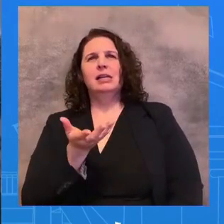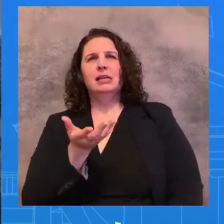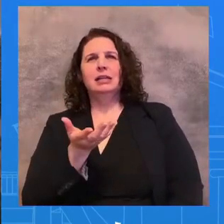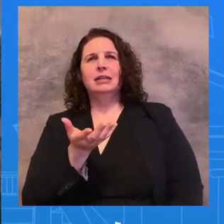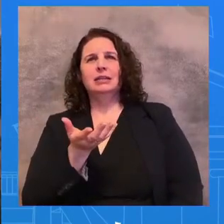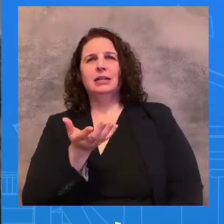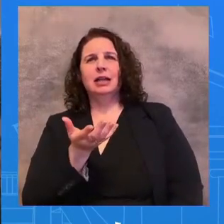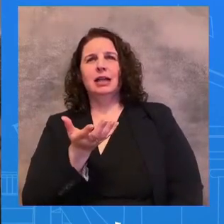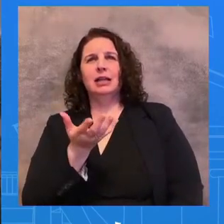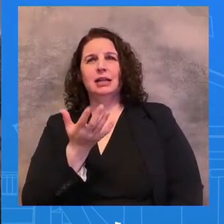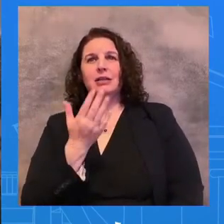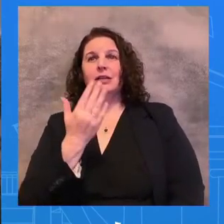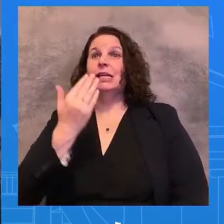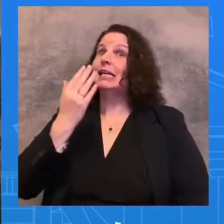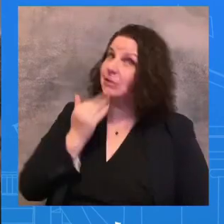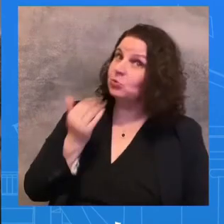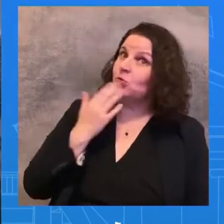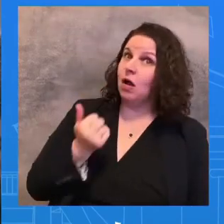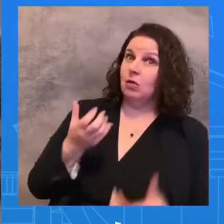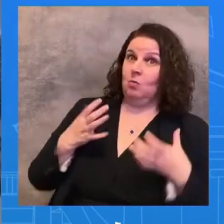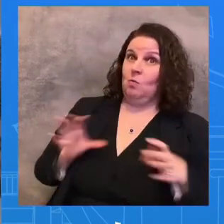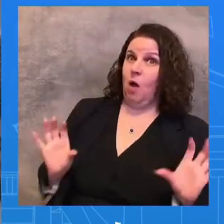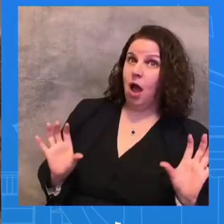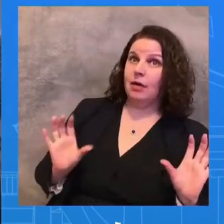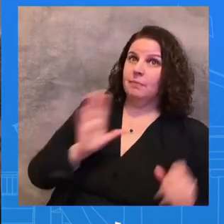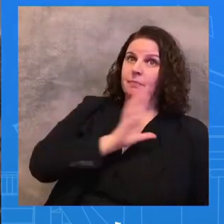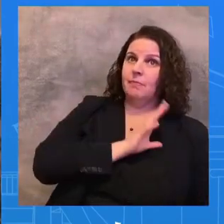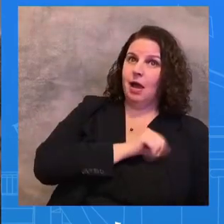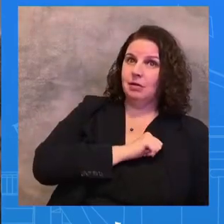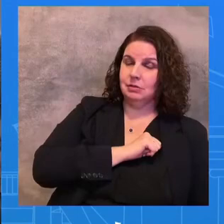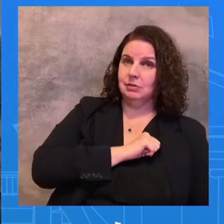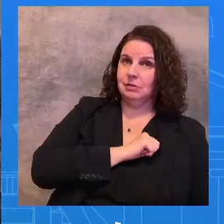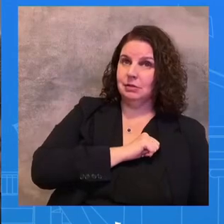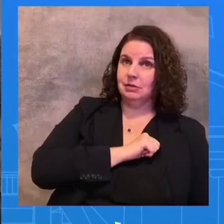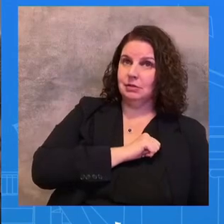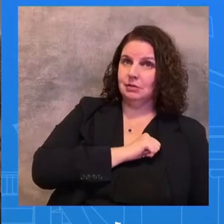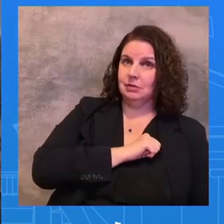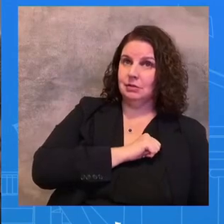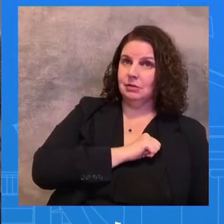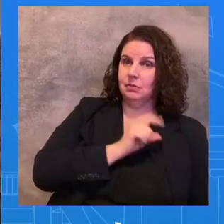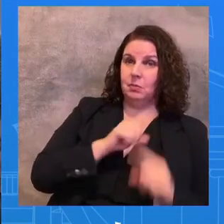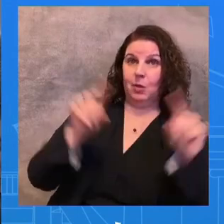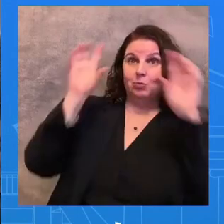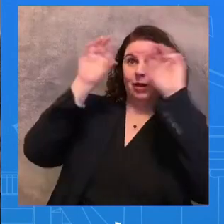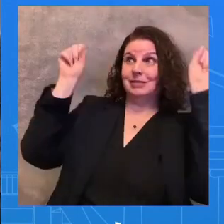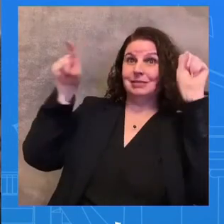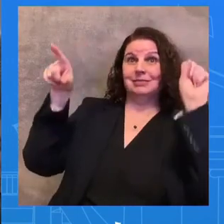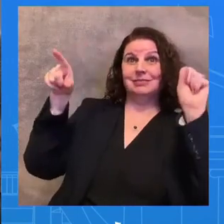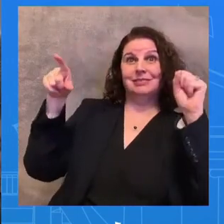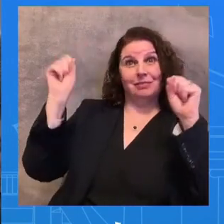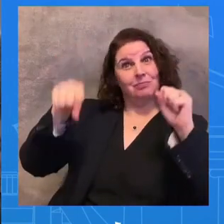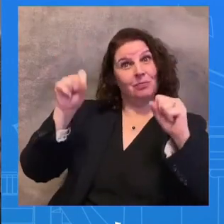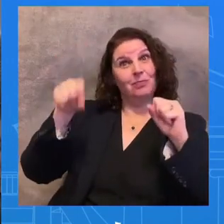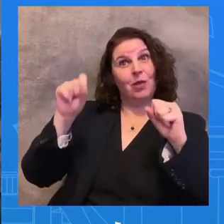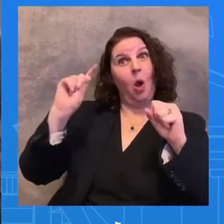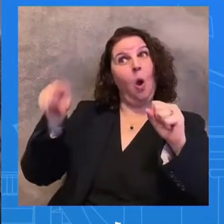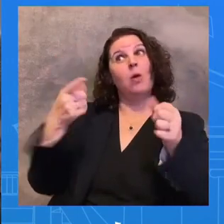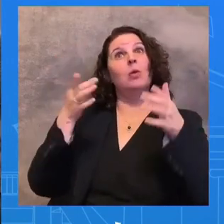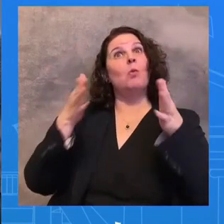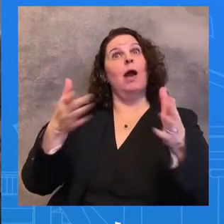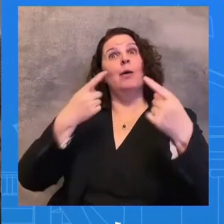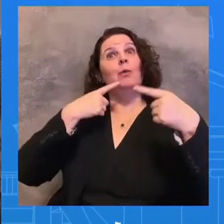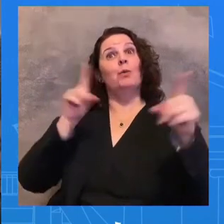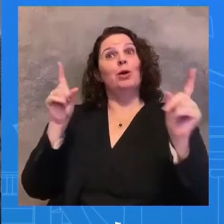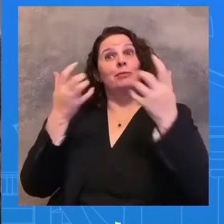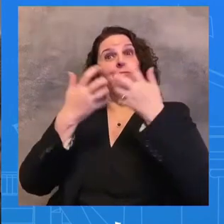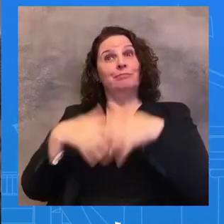your vision, the president's vision, of like the only way that you have secure Israel is to have a two-state solution. And hence, you